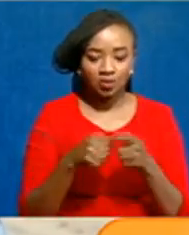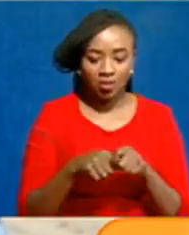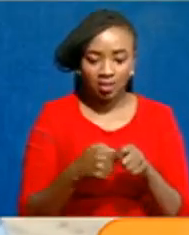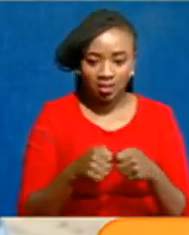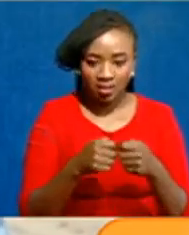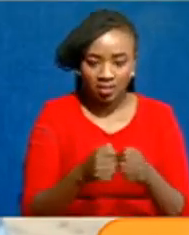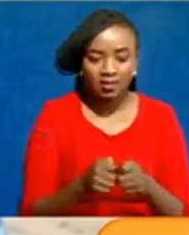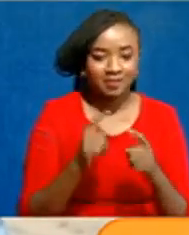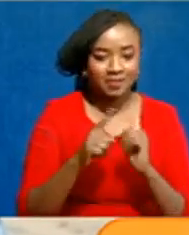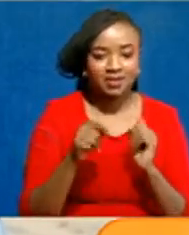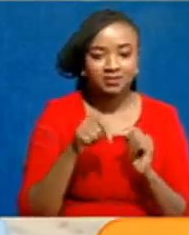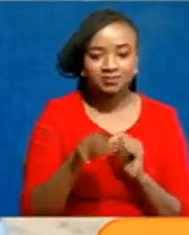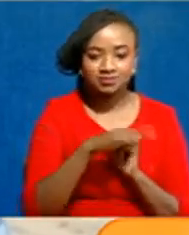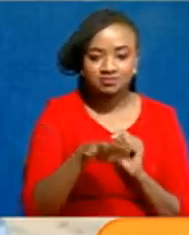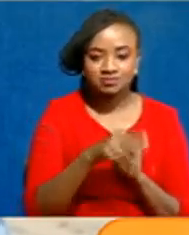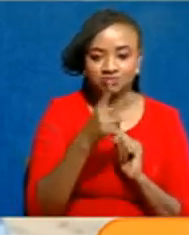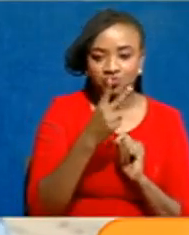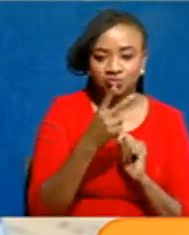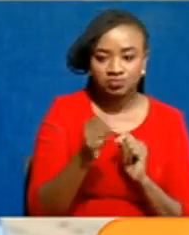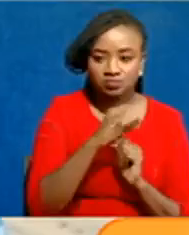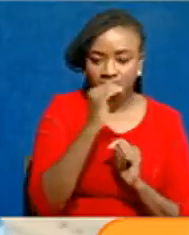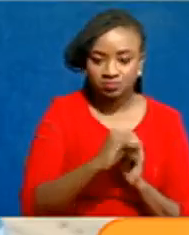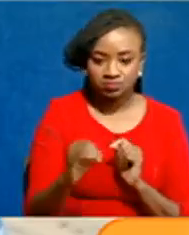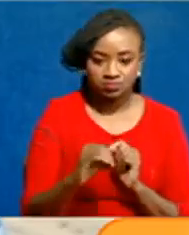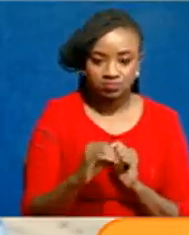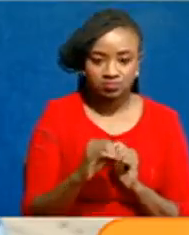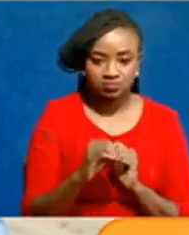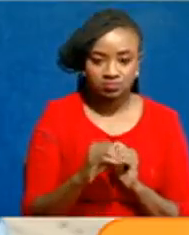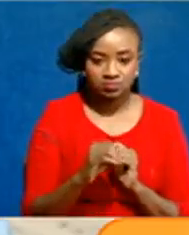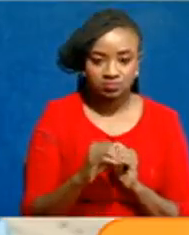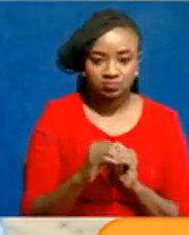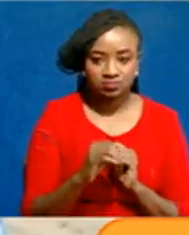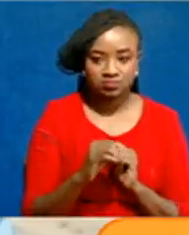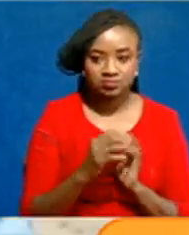is estimated that about 30% of the coral has been lost.